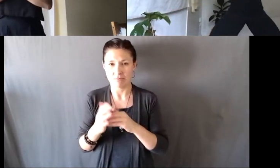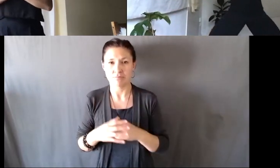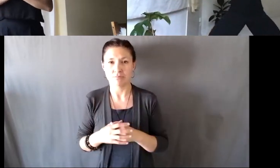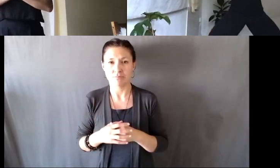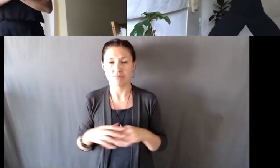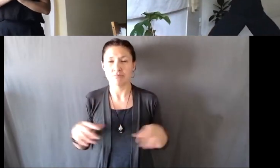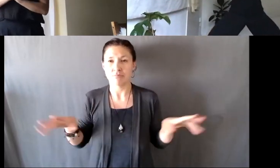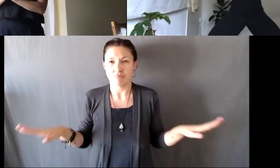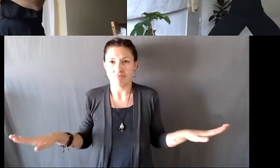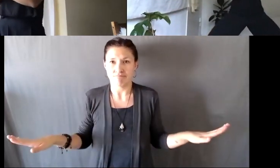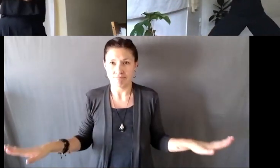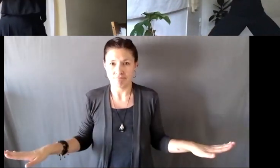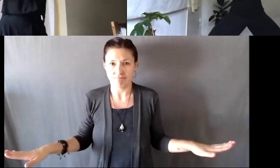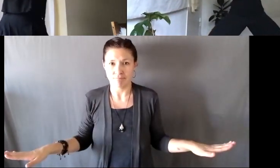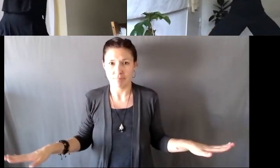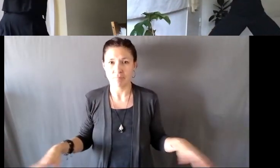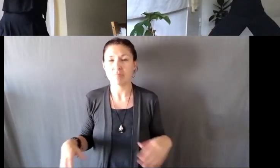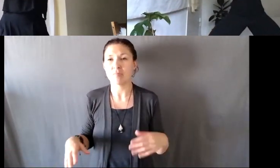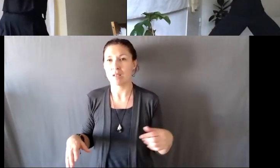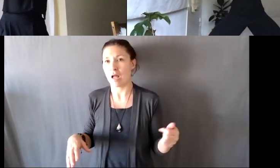and hiss.